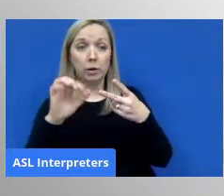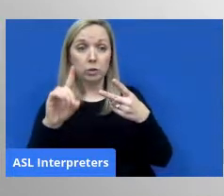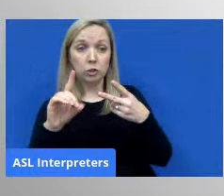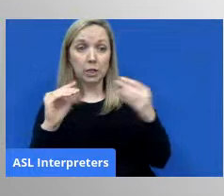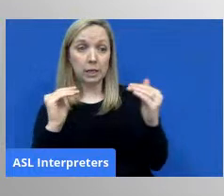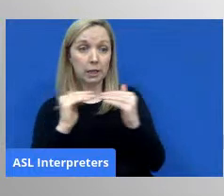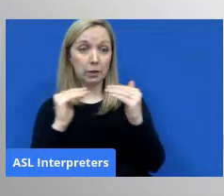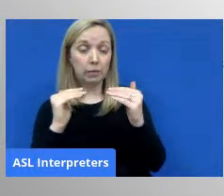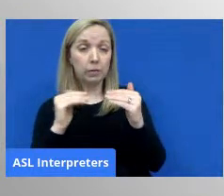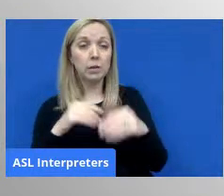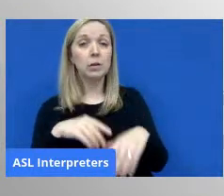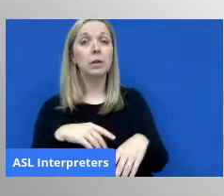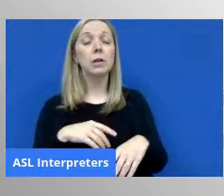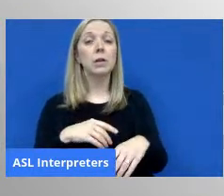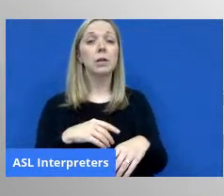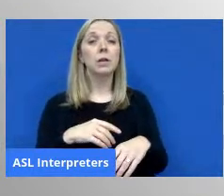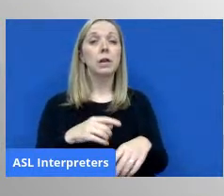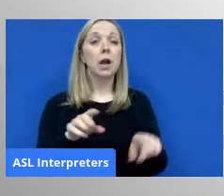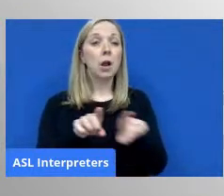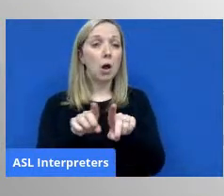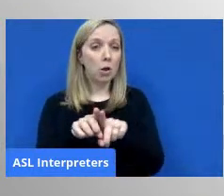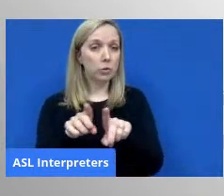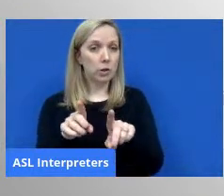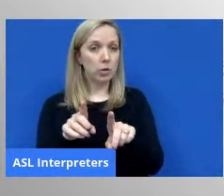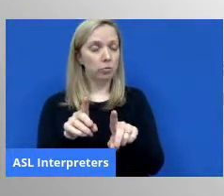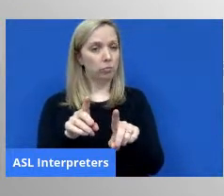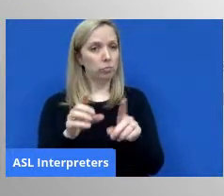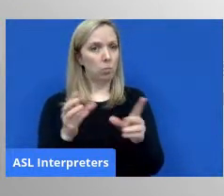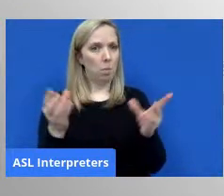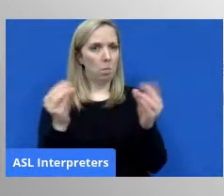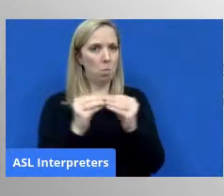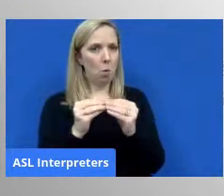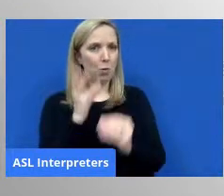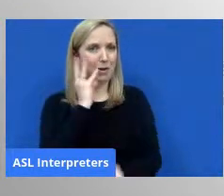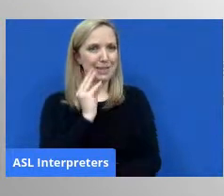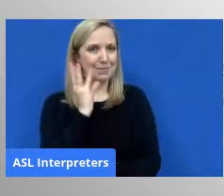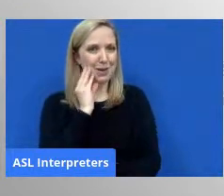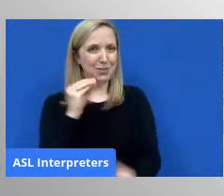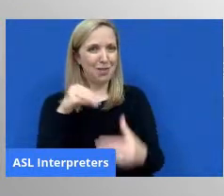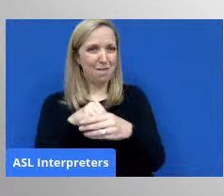Security or law enforcement experience is preferred.